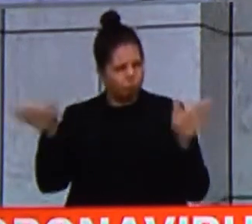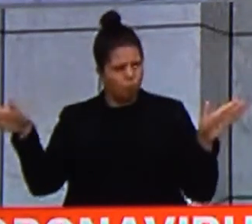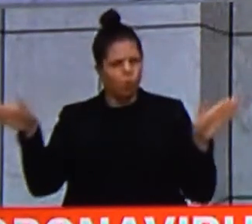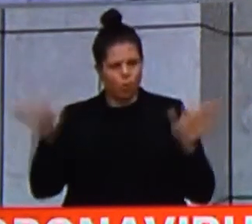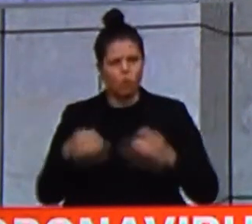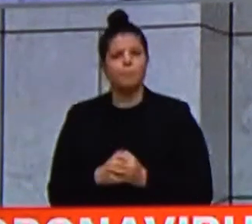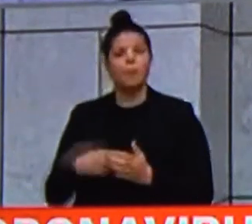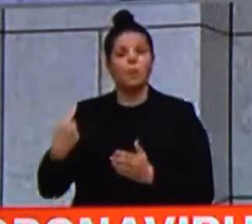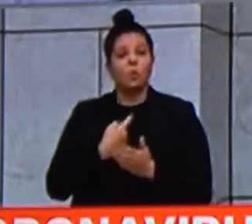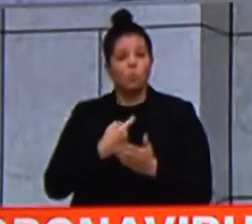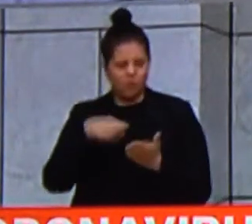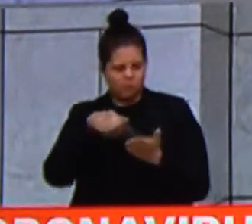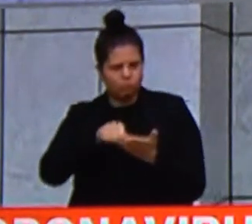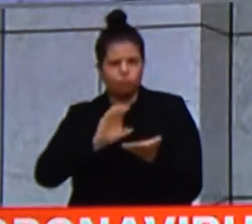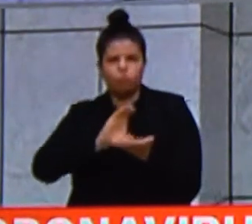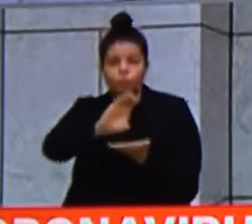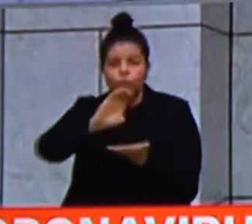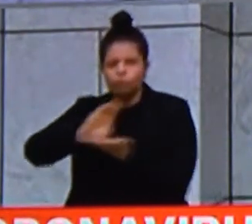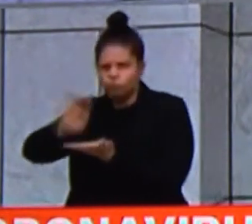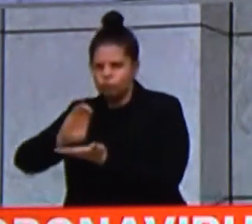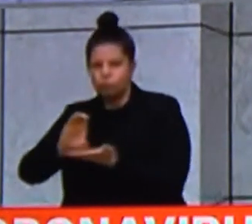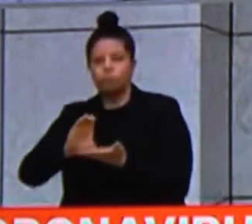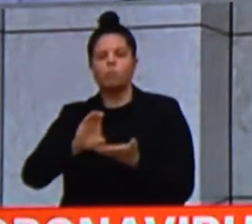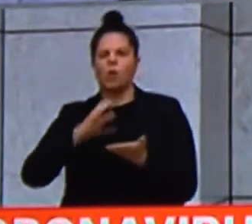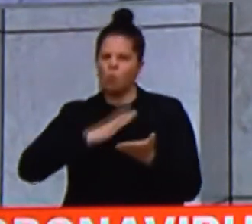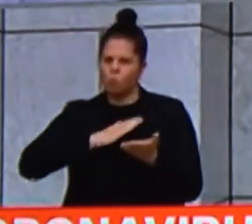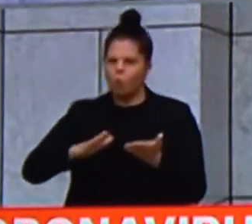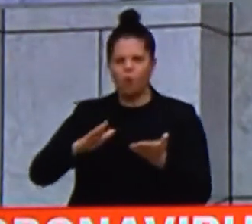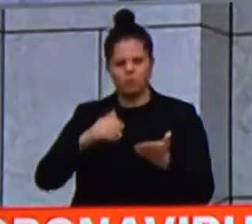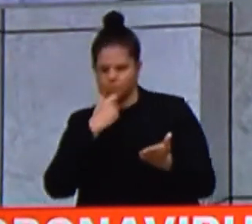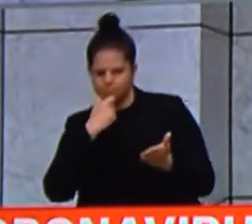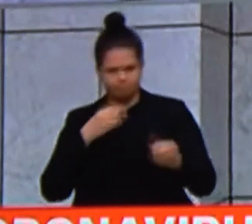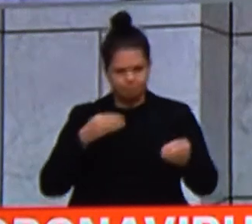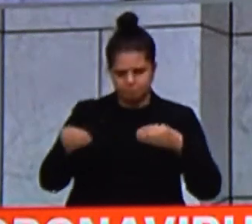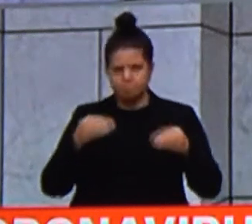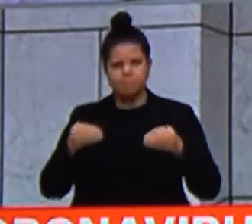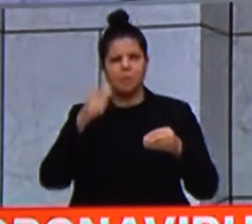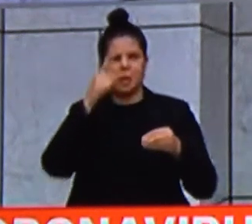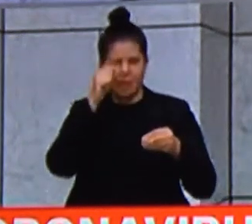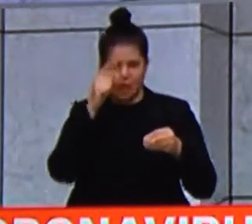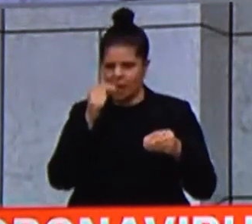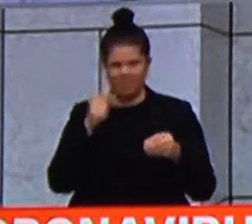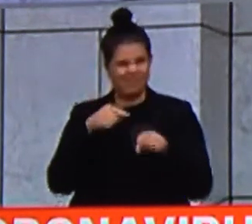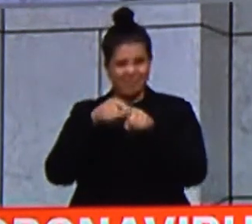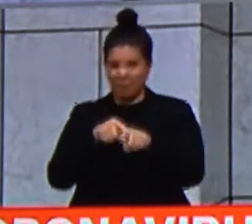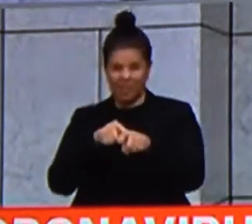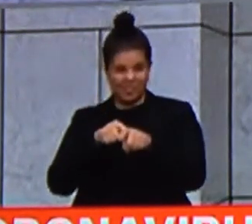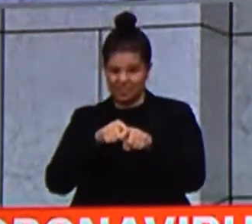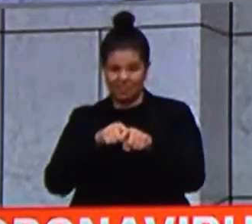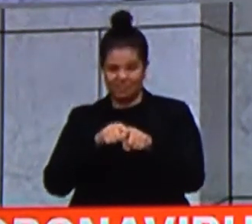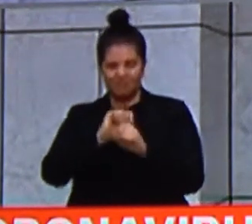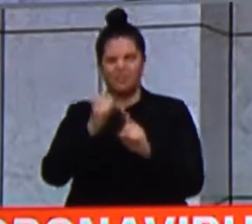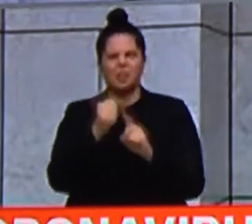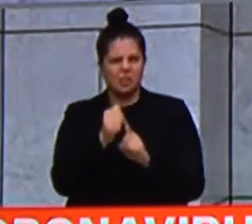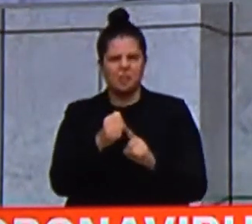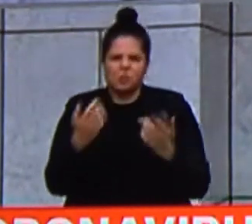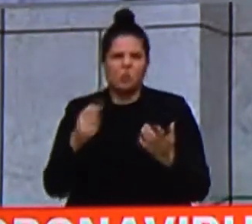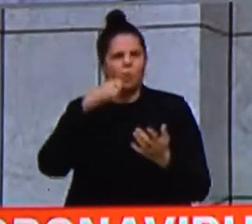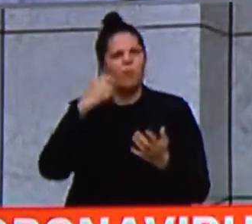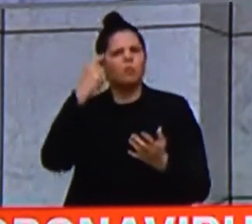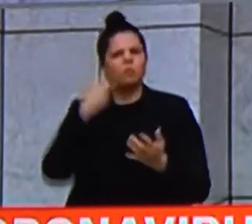MBS and Medicare, and seek advice using the telephone or using video consultations. If you're a GP or